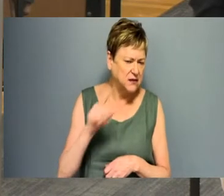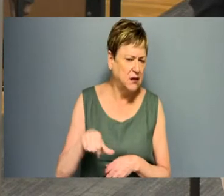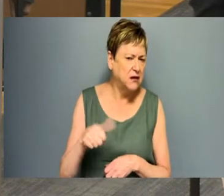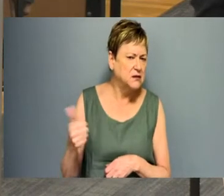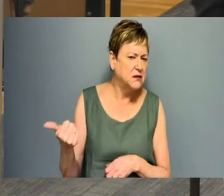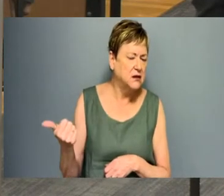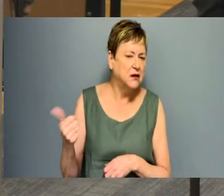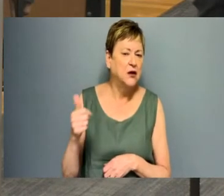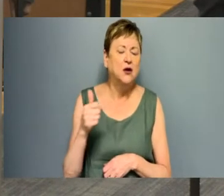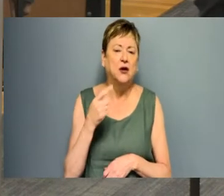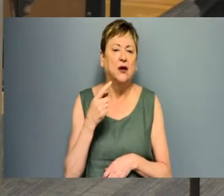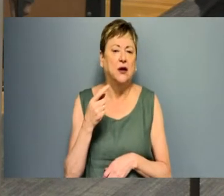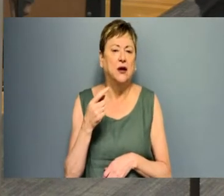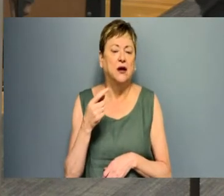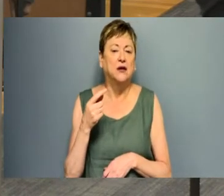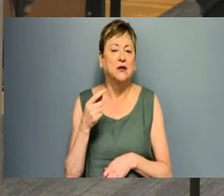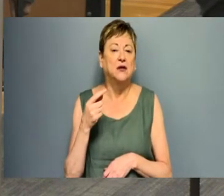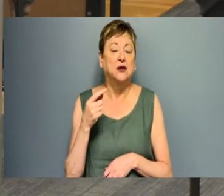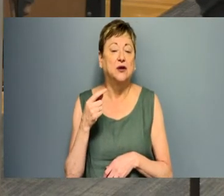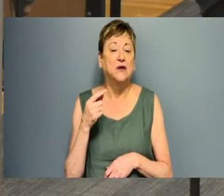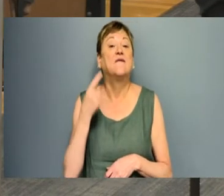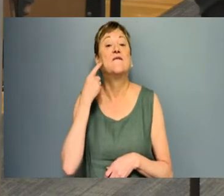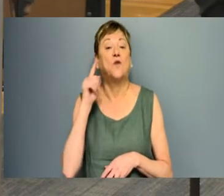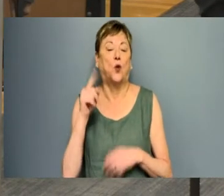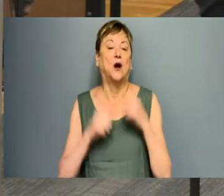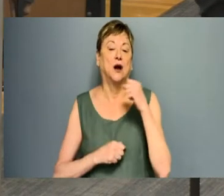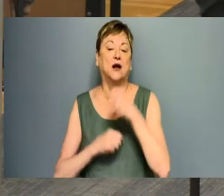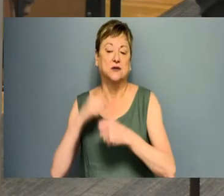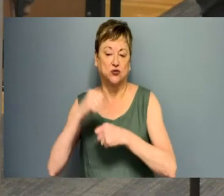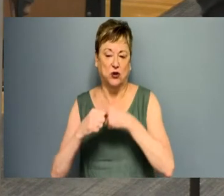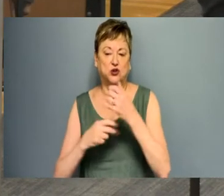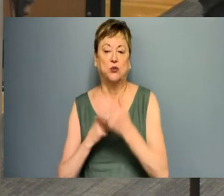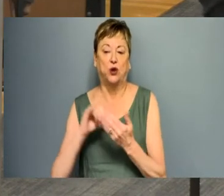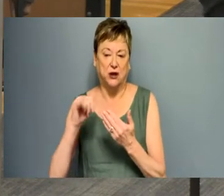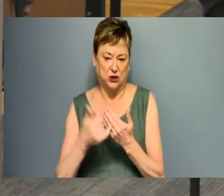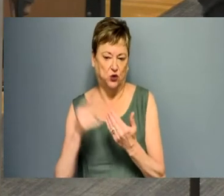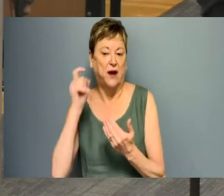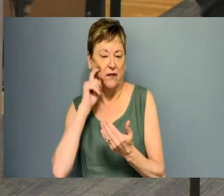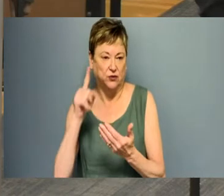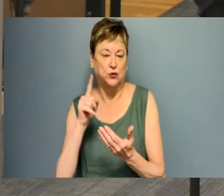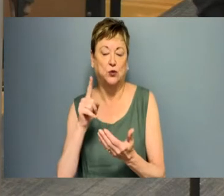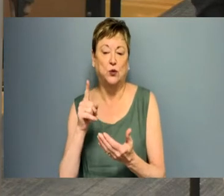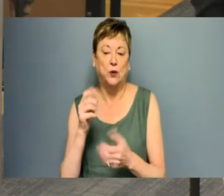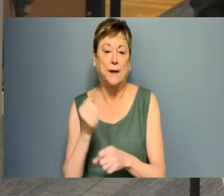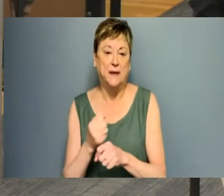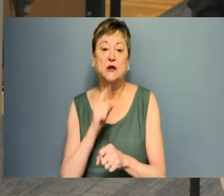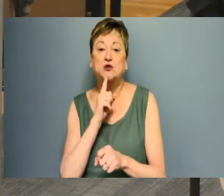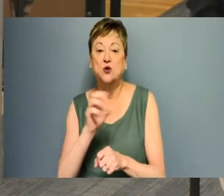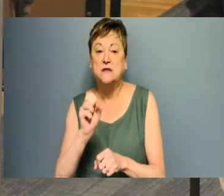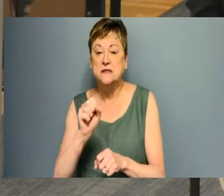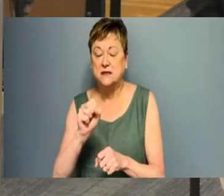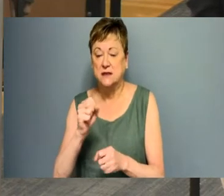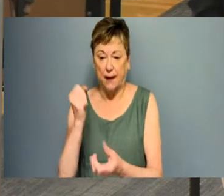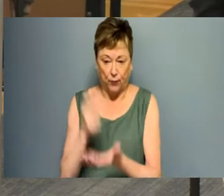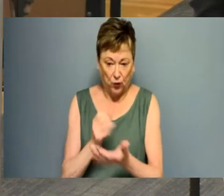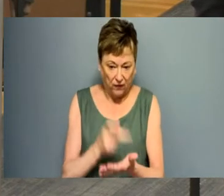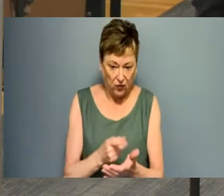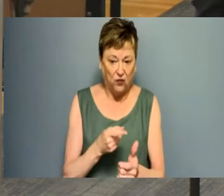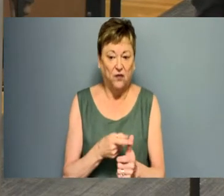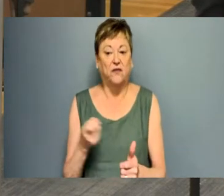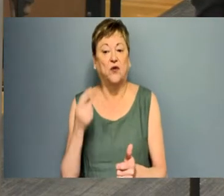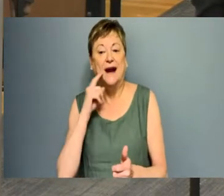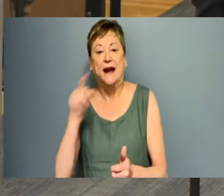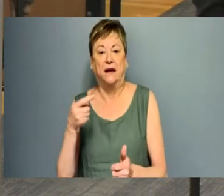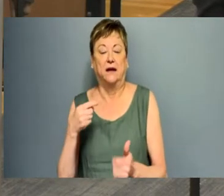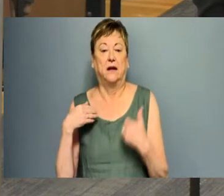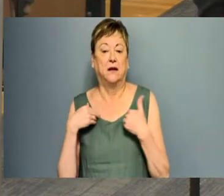threatened species. So in order to do any construction project, you have to clear your site and make, or you know, get clearances of your site for many